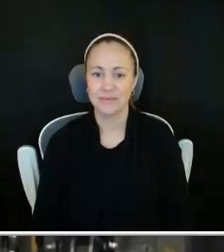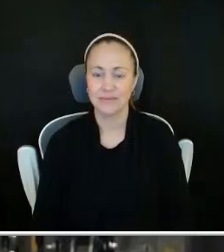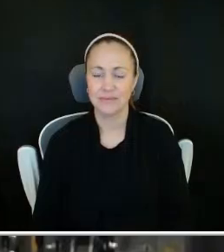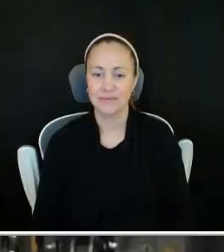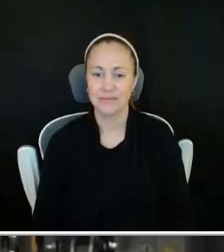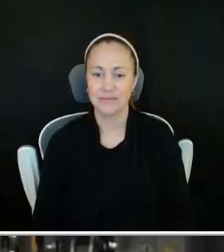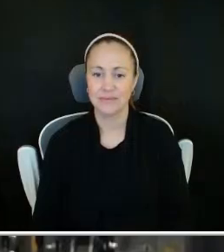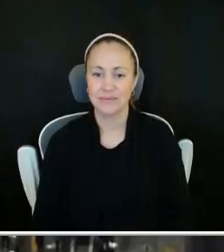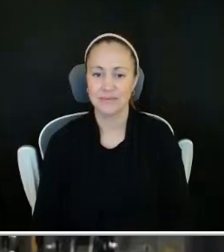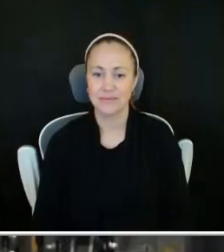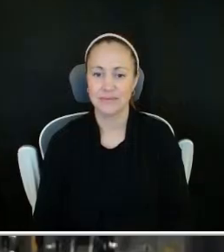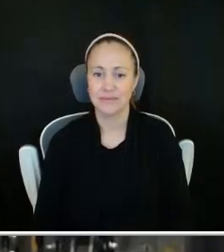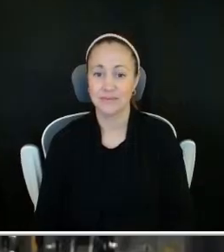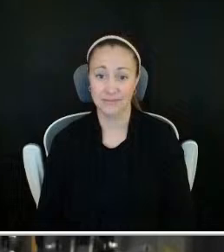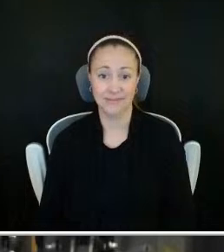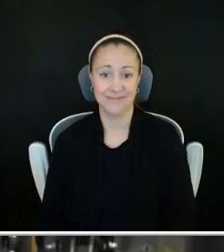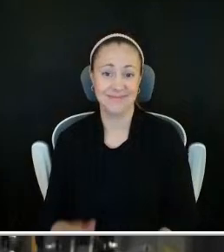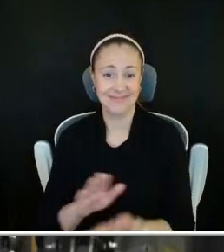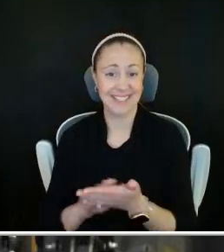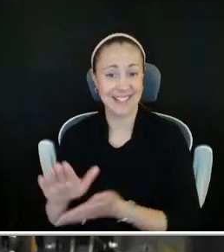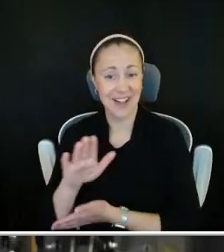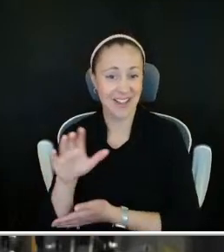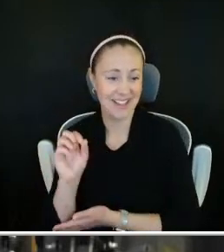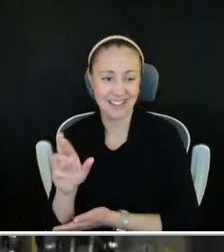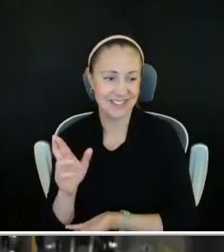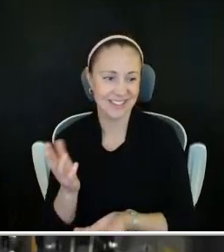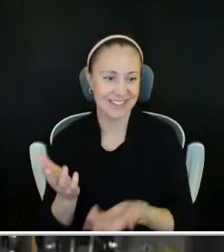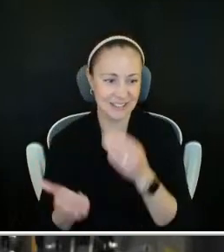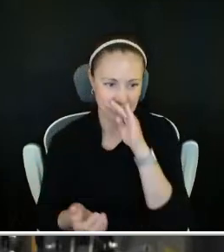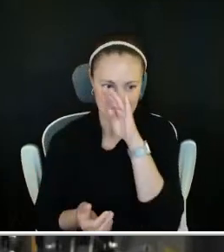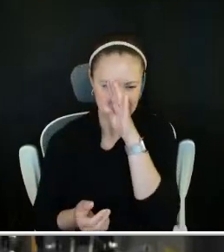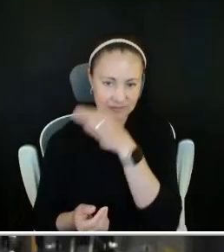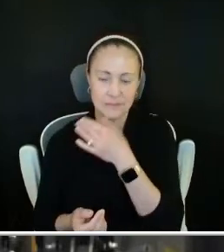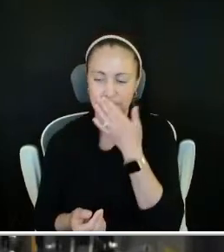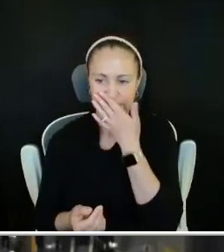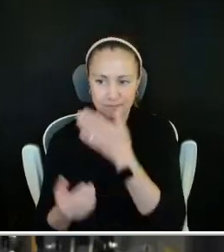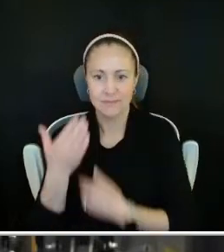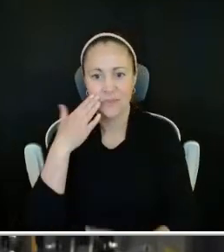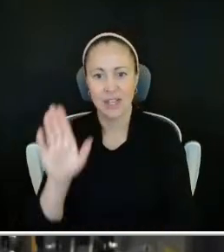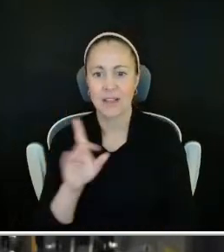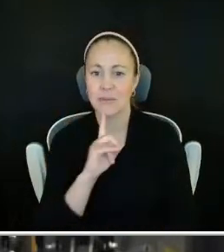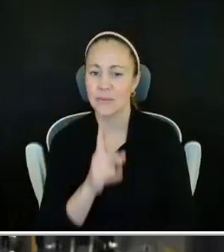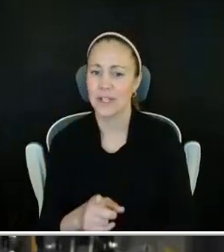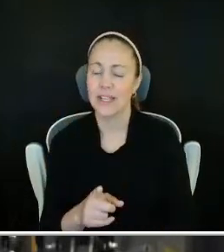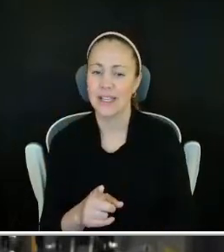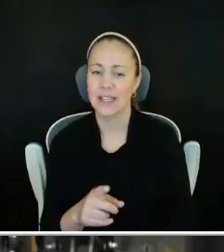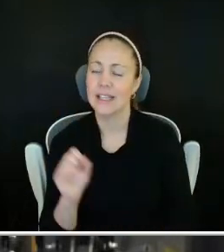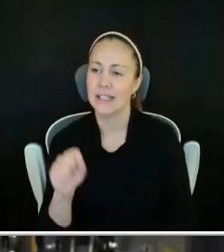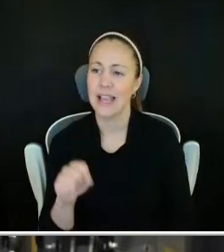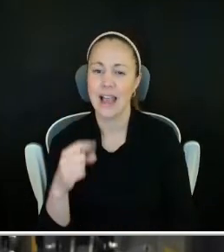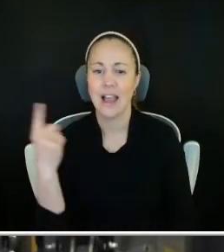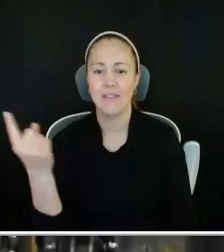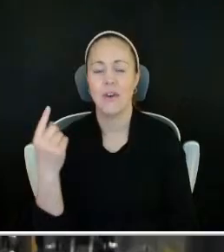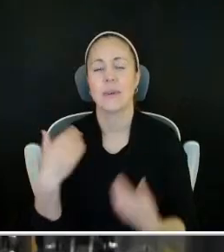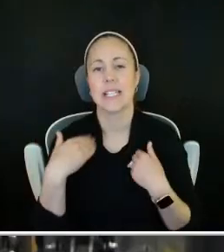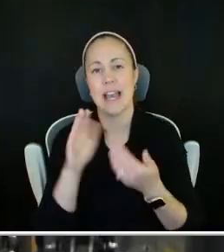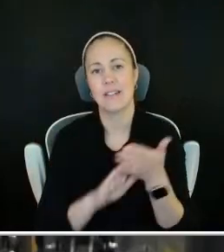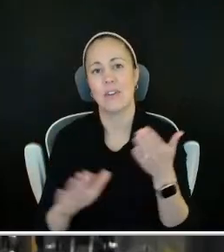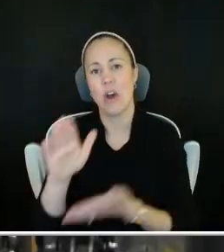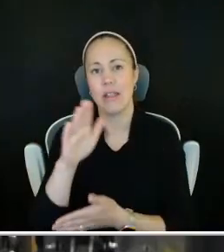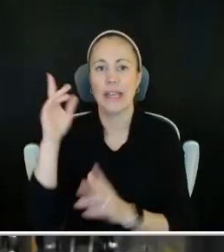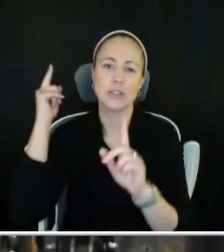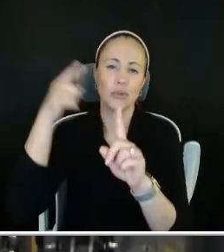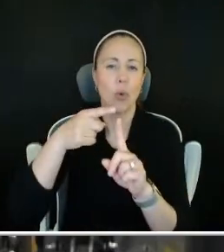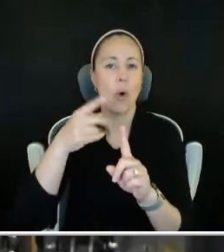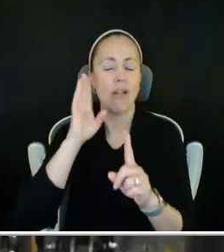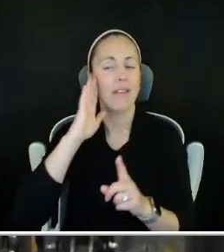You see college? I don't know. college I plan in your really, future? I've always had, I've always had college in my future.